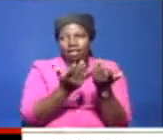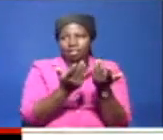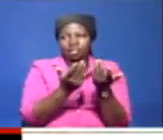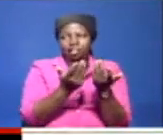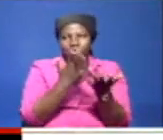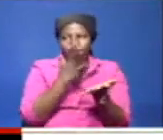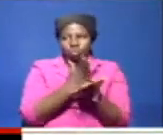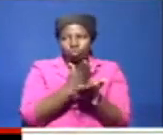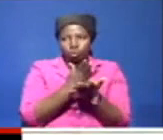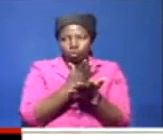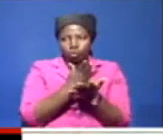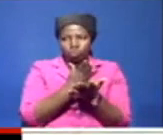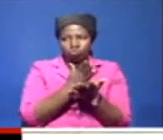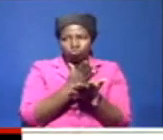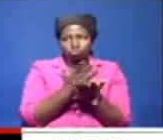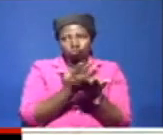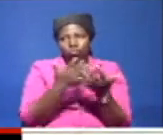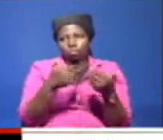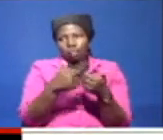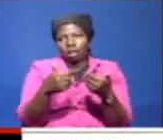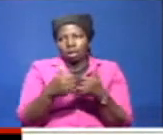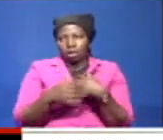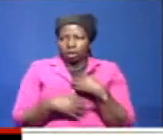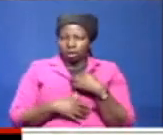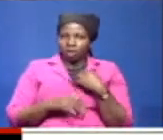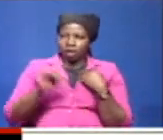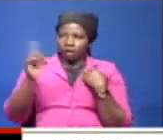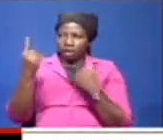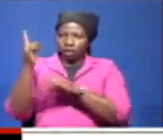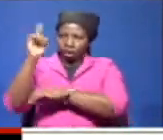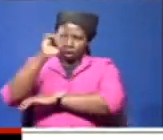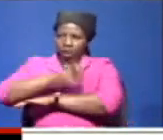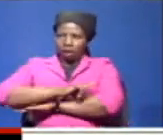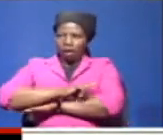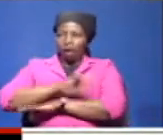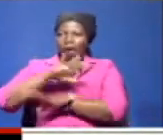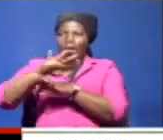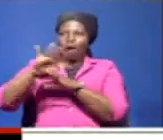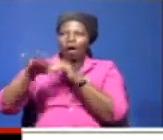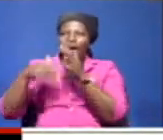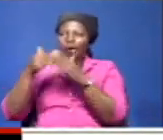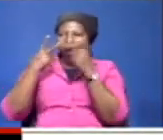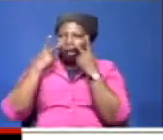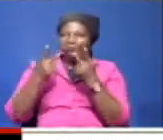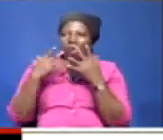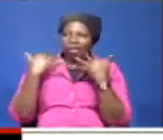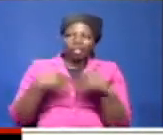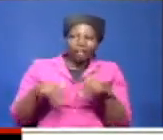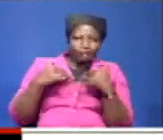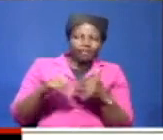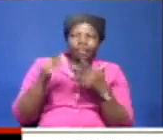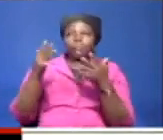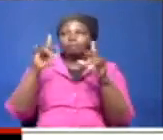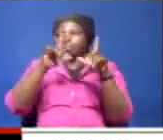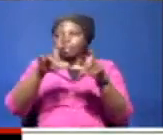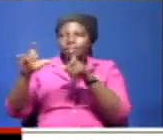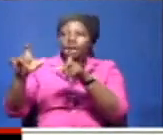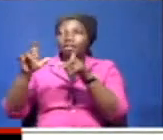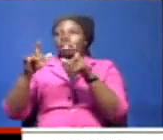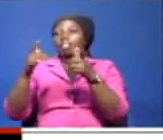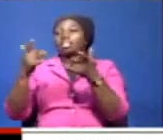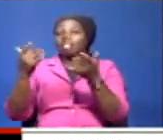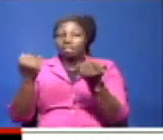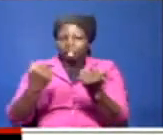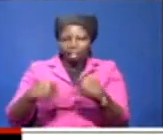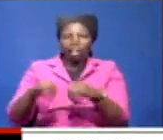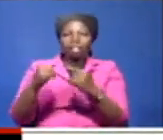mode. What for Toyota? I mean, day one, we all saw the dramatic pictures of Ott Tanak trying to wrestle his gear shift. The